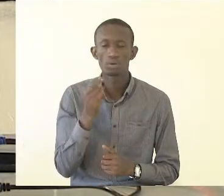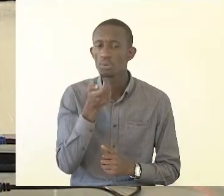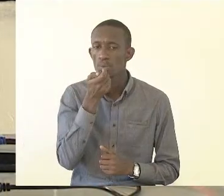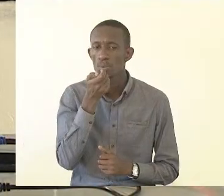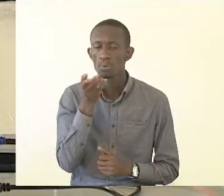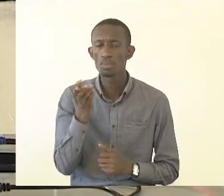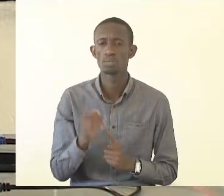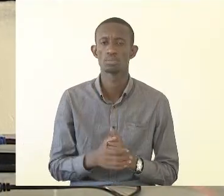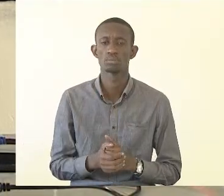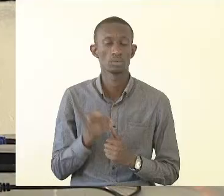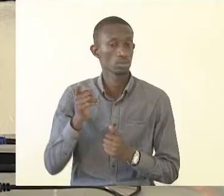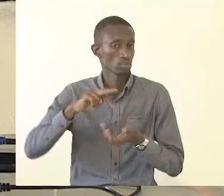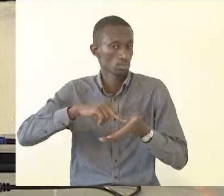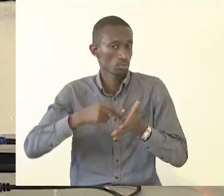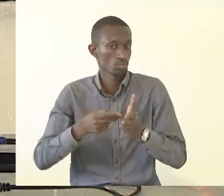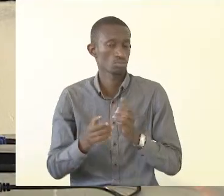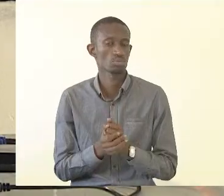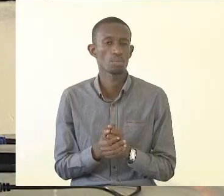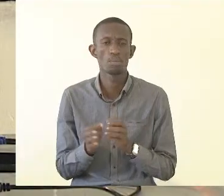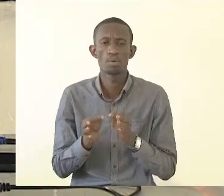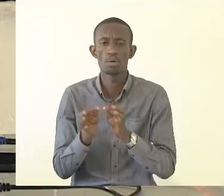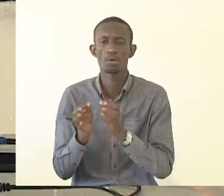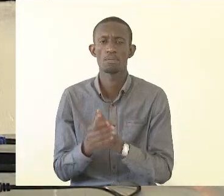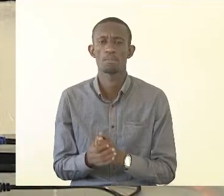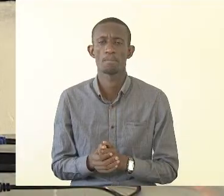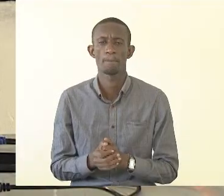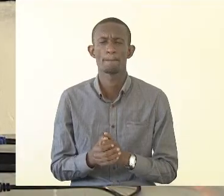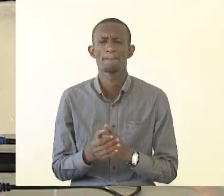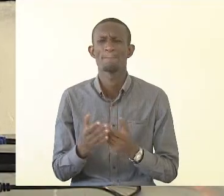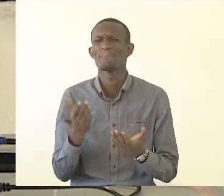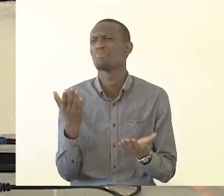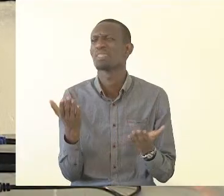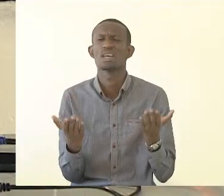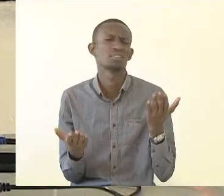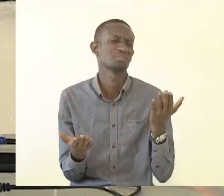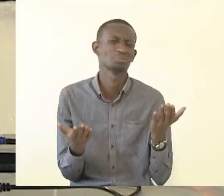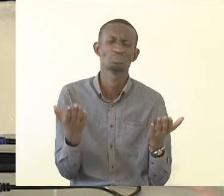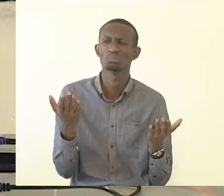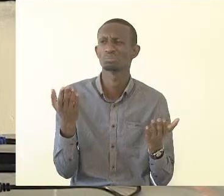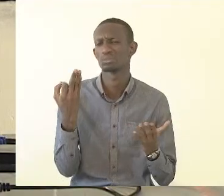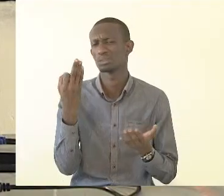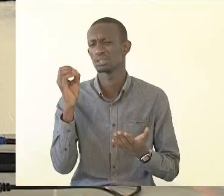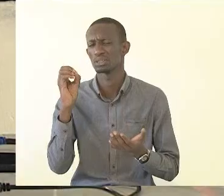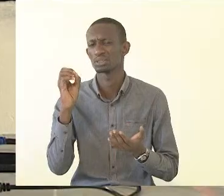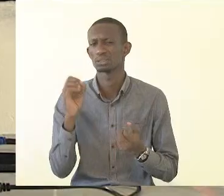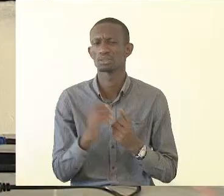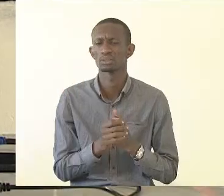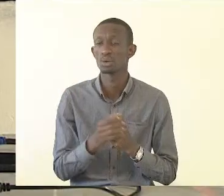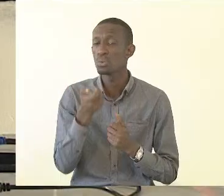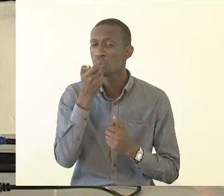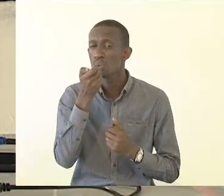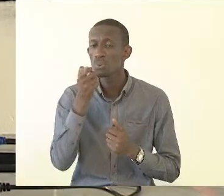takes place at around 30 degrees Celsius. So the temperatures are lower compared